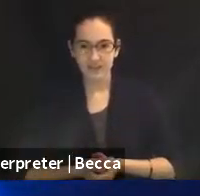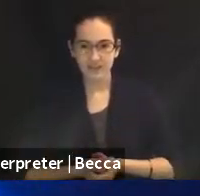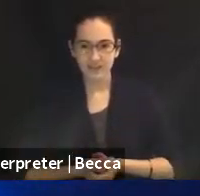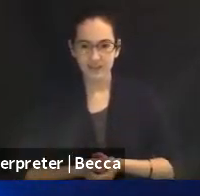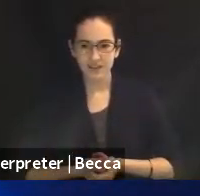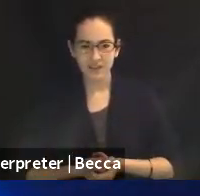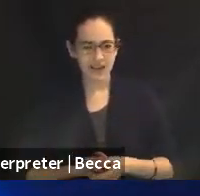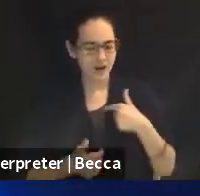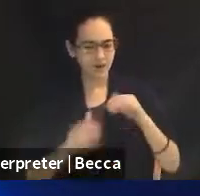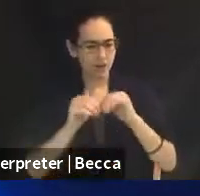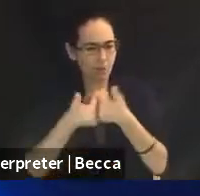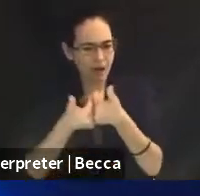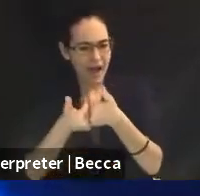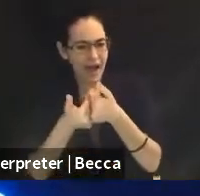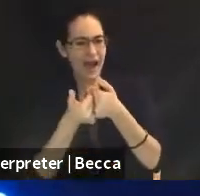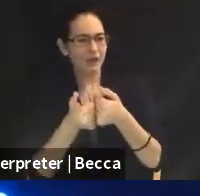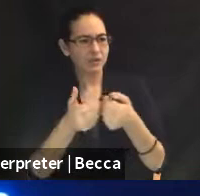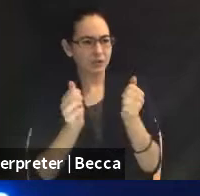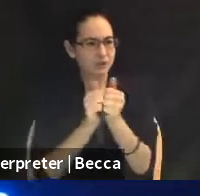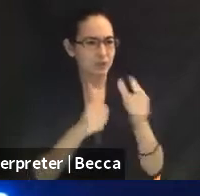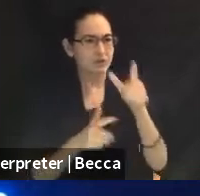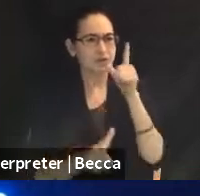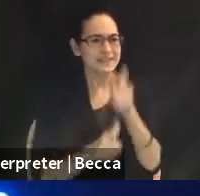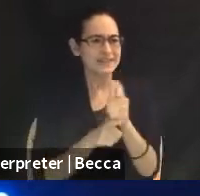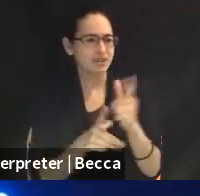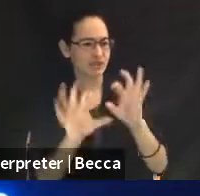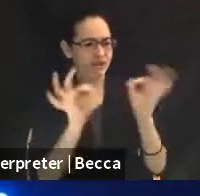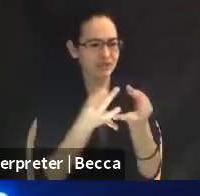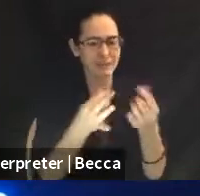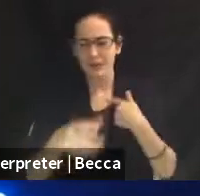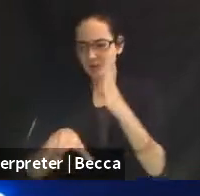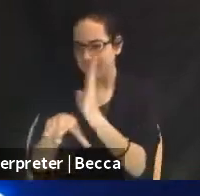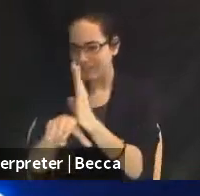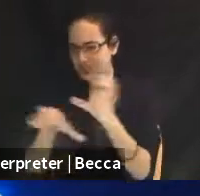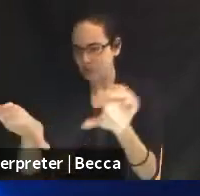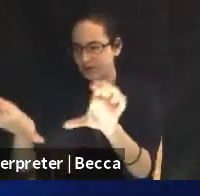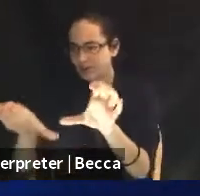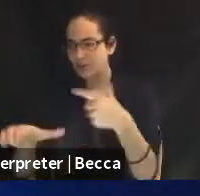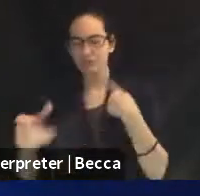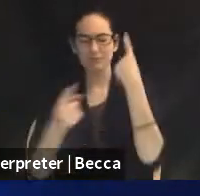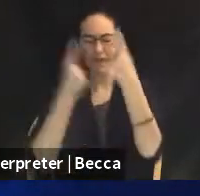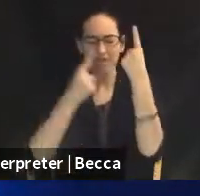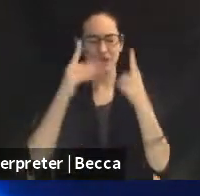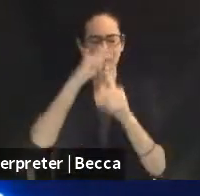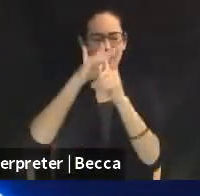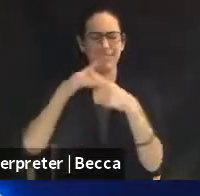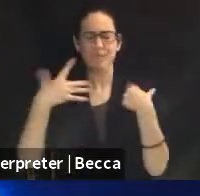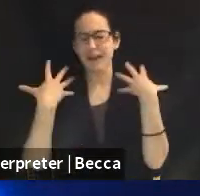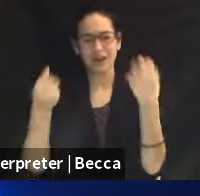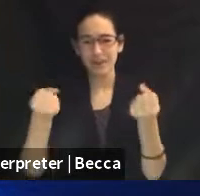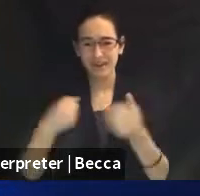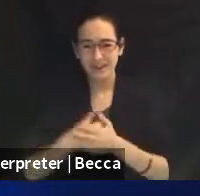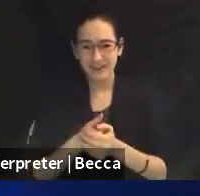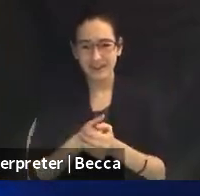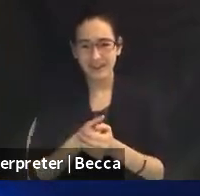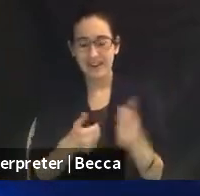how can you be with your sister and the family? You've got business to attend to. You've got this, all these unhealthy thoughts. And I told our executive